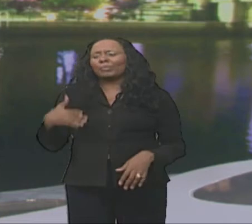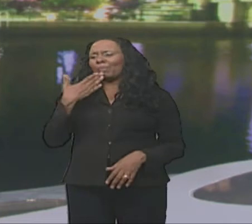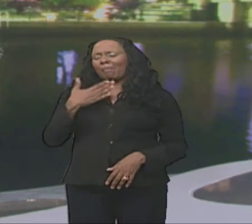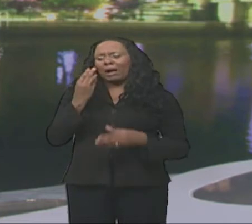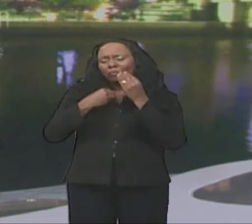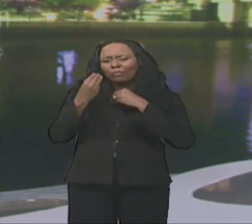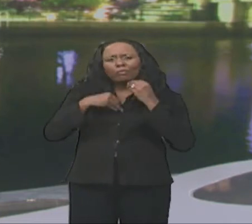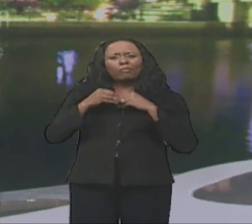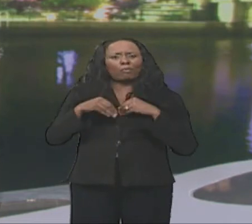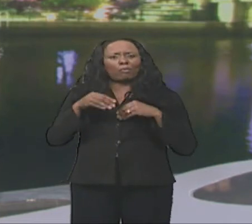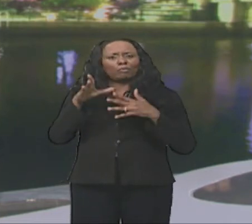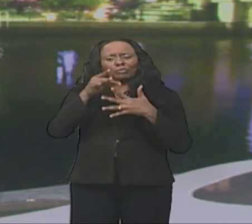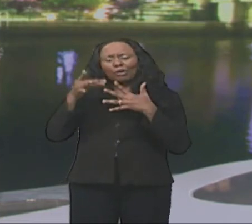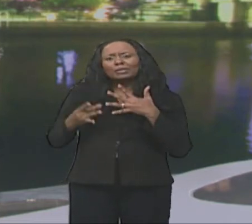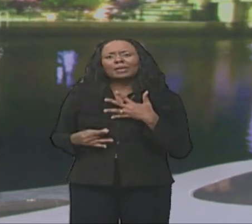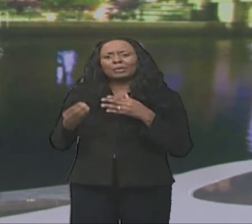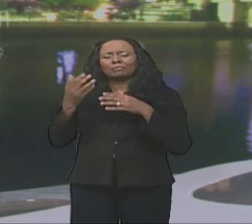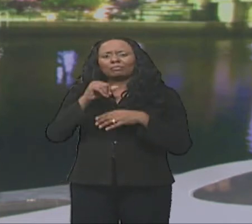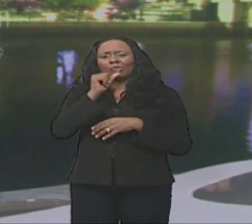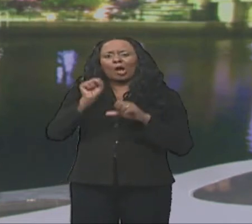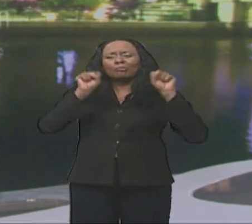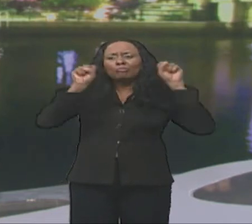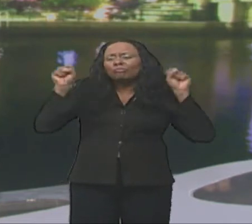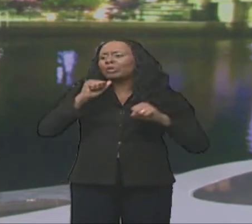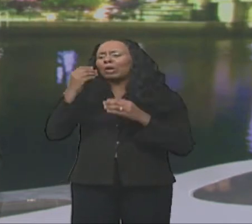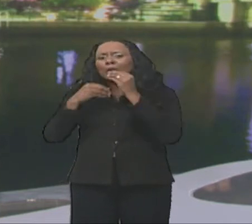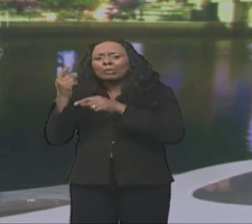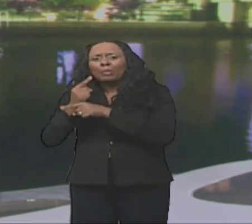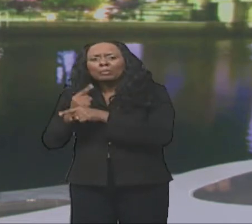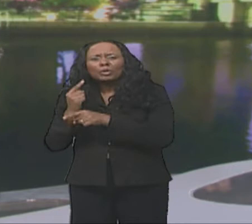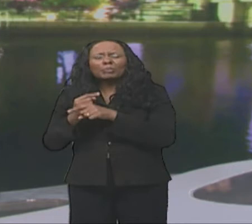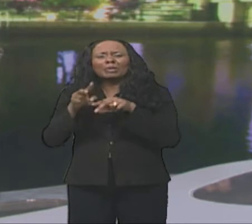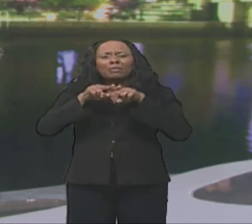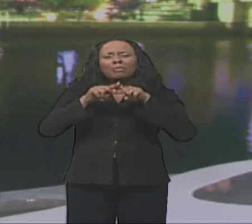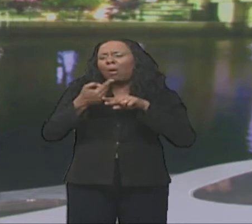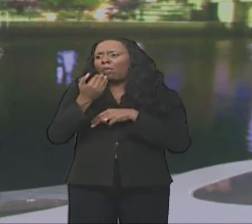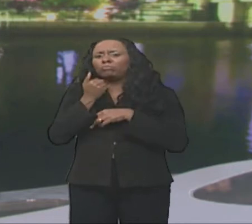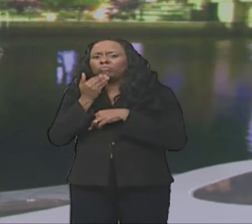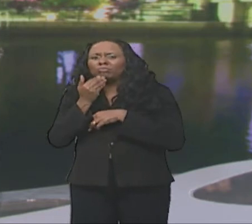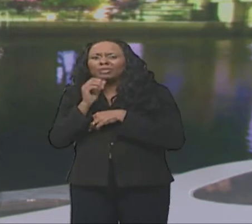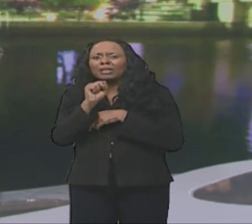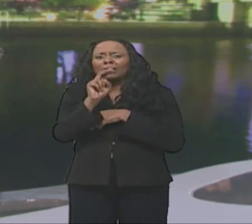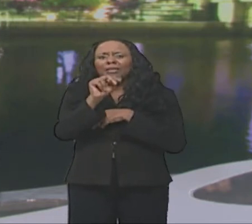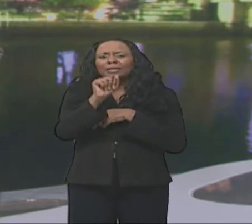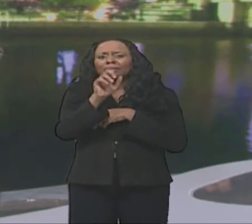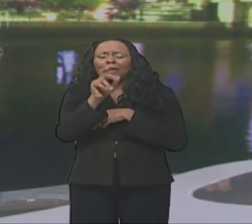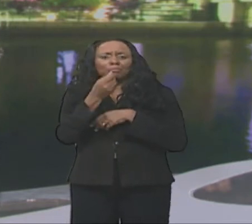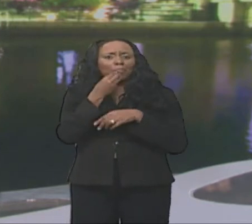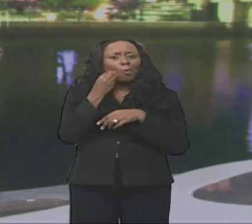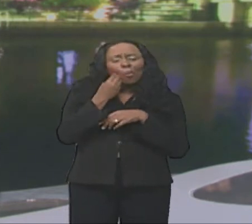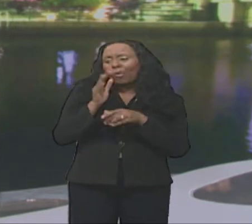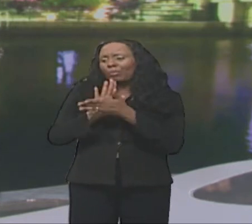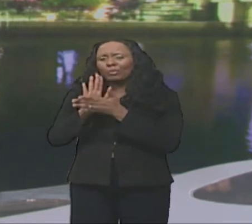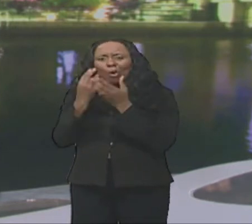as the major cause. Ms. Clark says young people are still using too many salty and sugary snacks, both at home